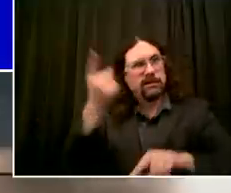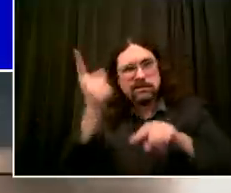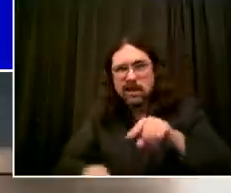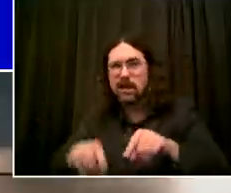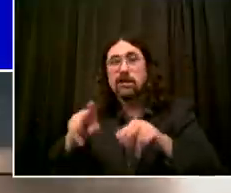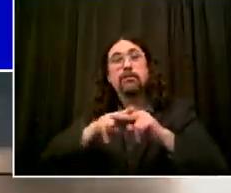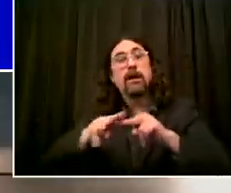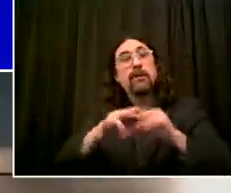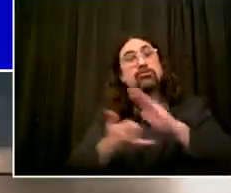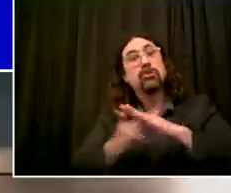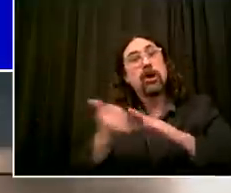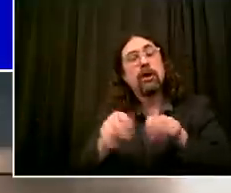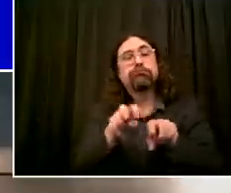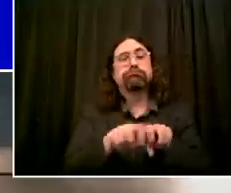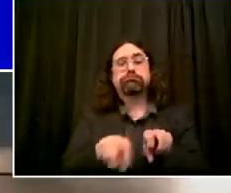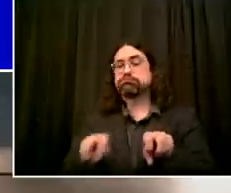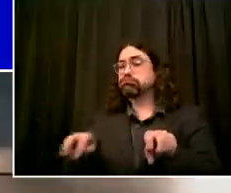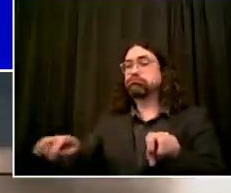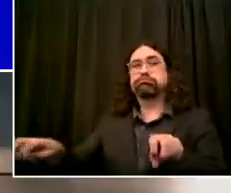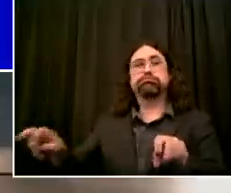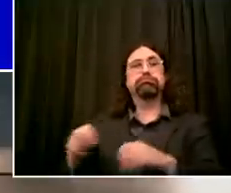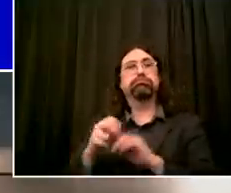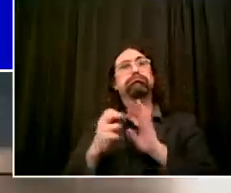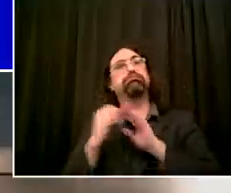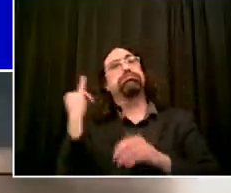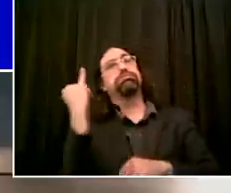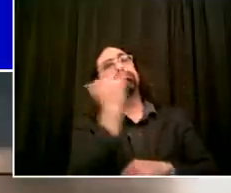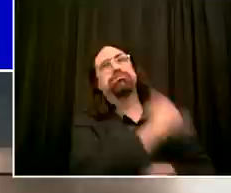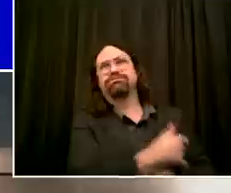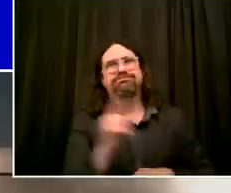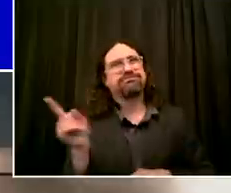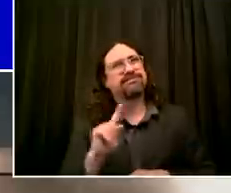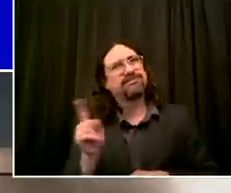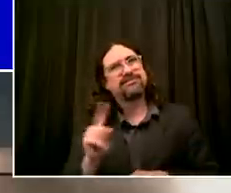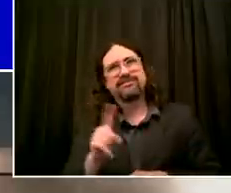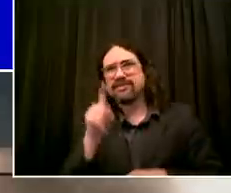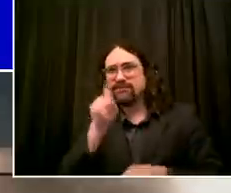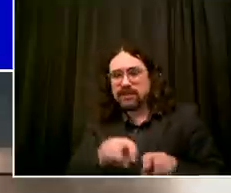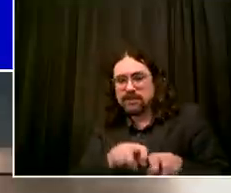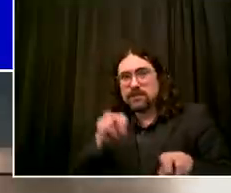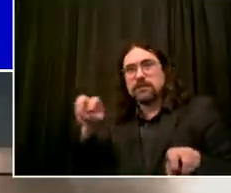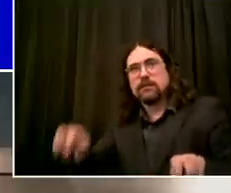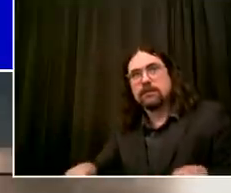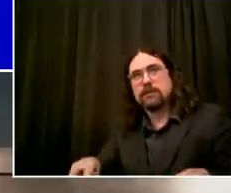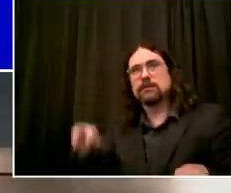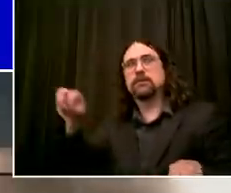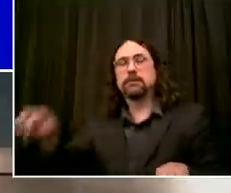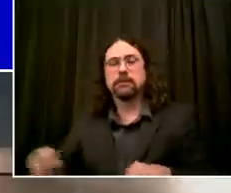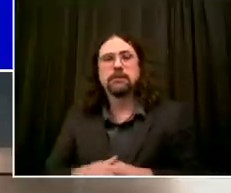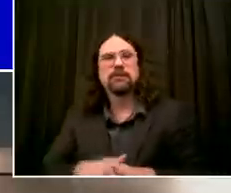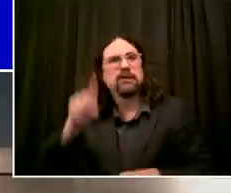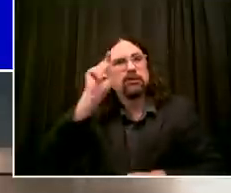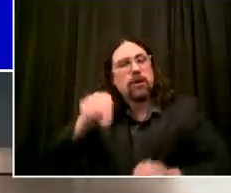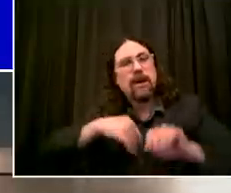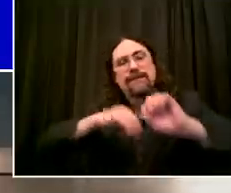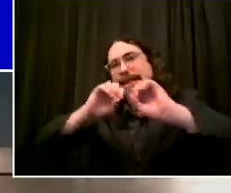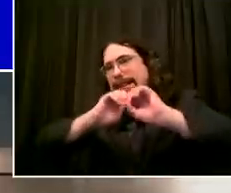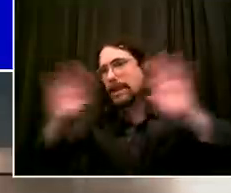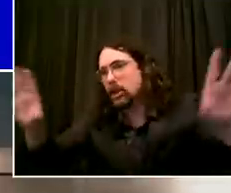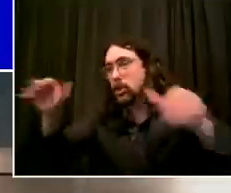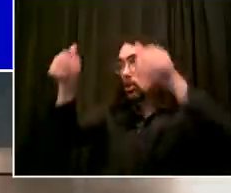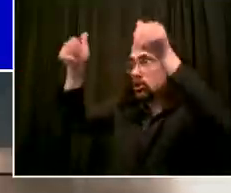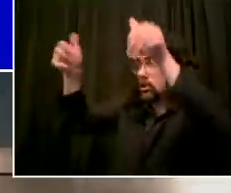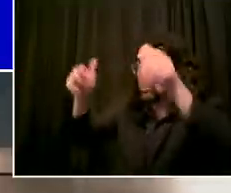trains. Some, as I understand it, some subway cars are different from others in terms of capacity. Great, but let's have the number very clear to